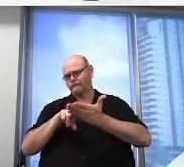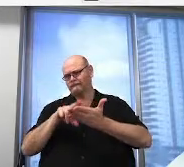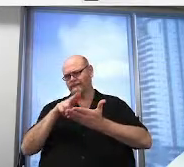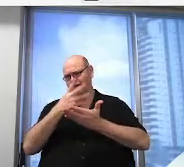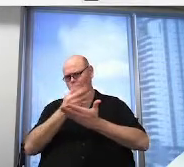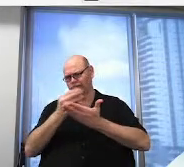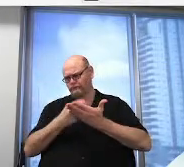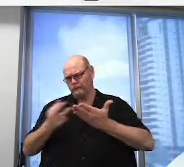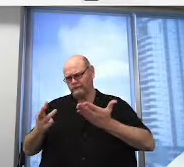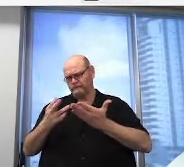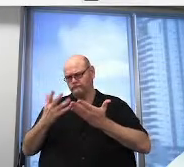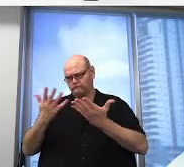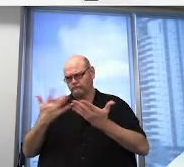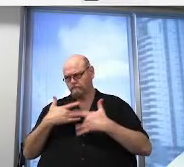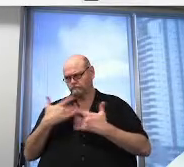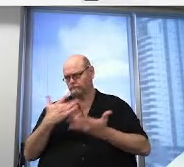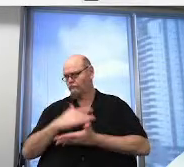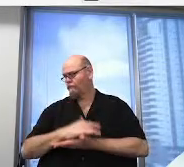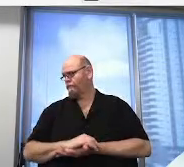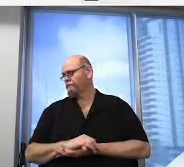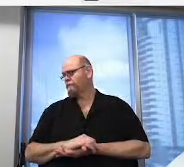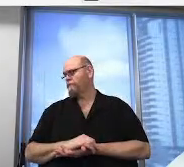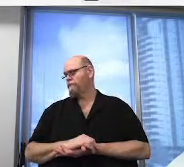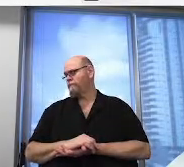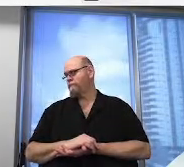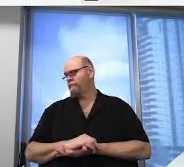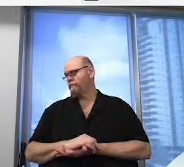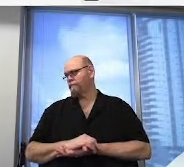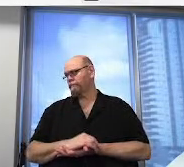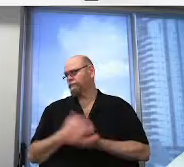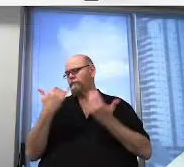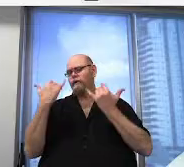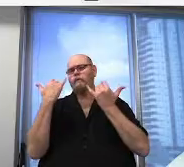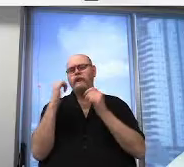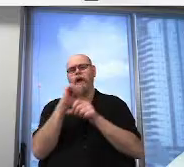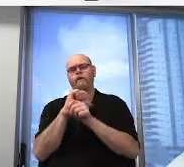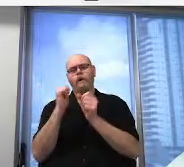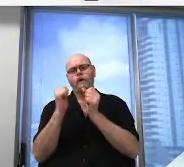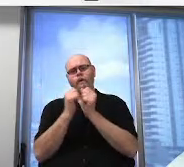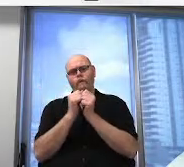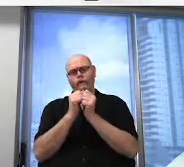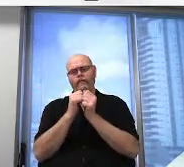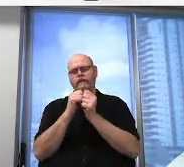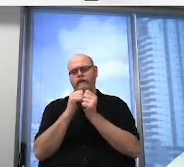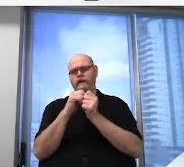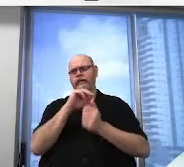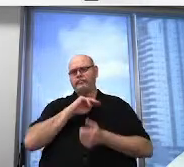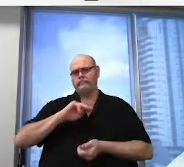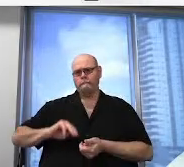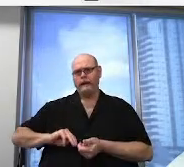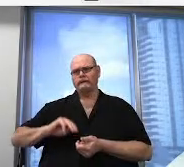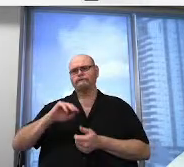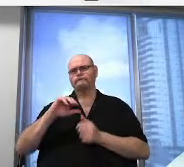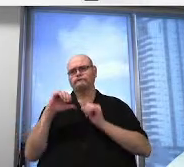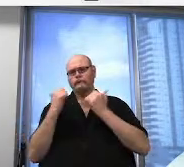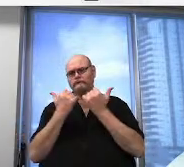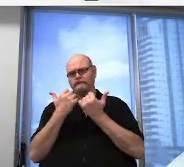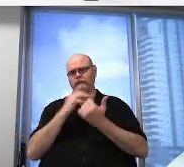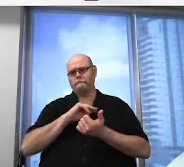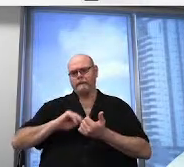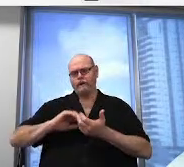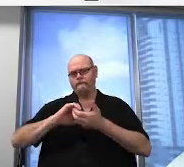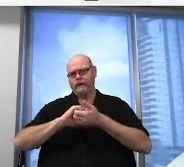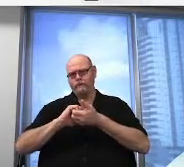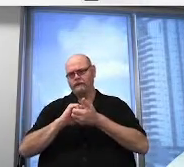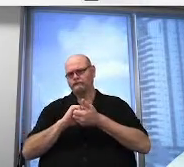using their resources? Where are you on that topic? Currently, we are working with both the Mayor's